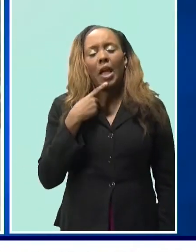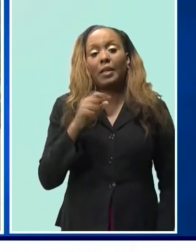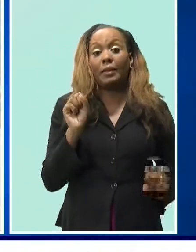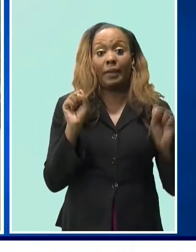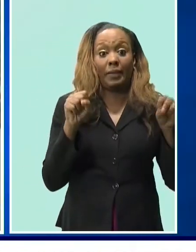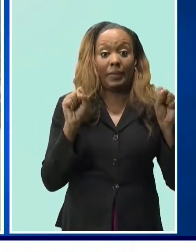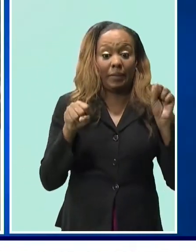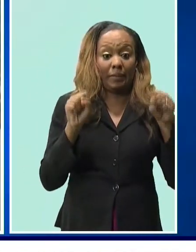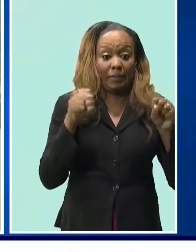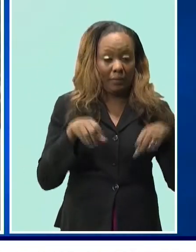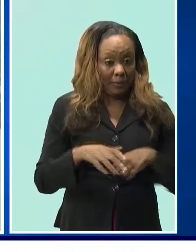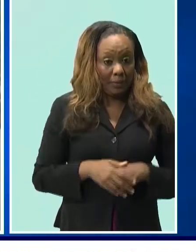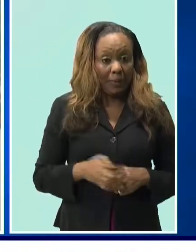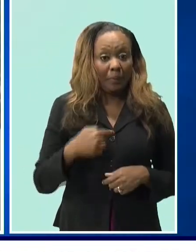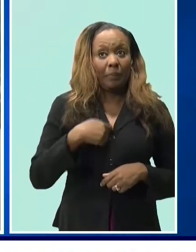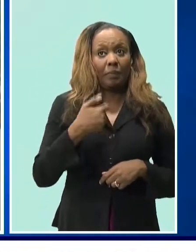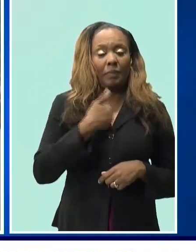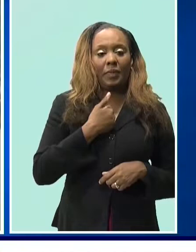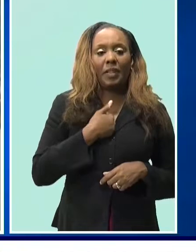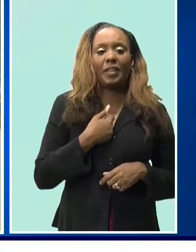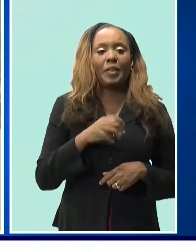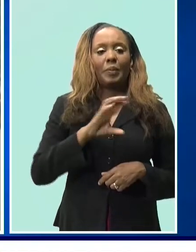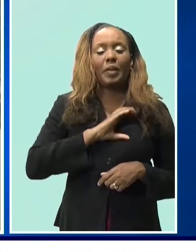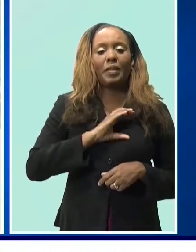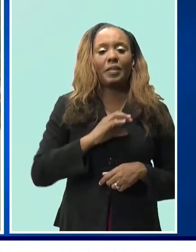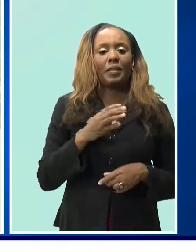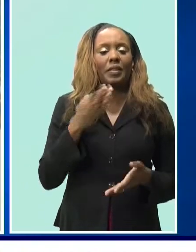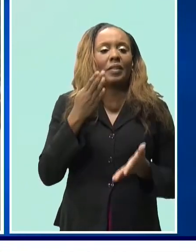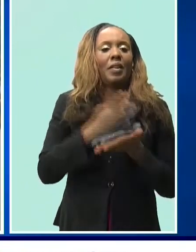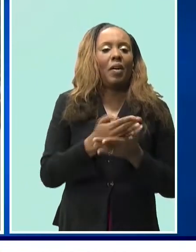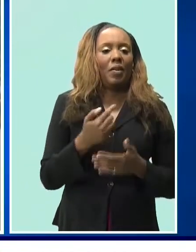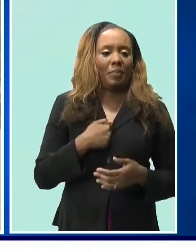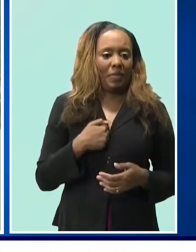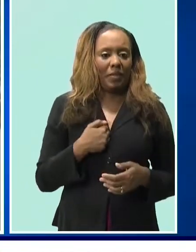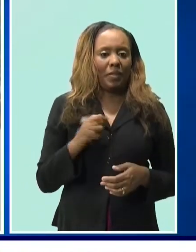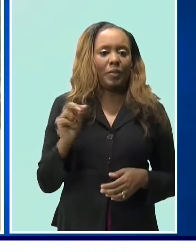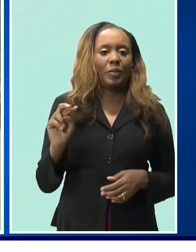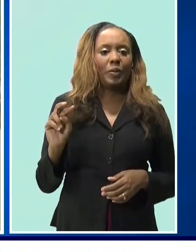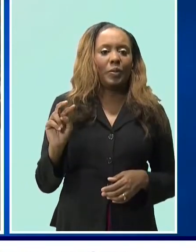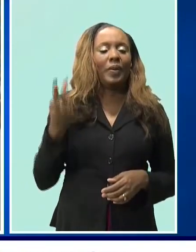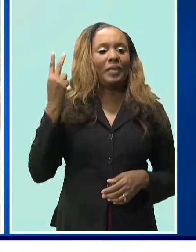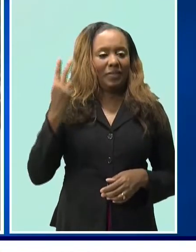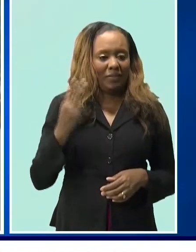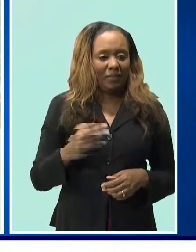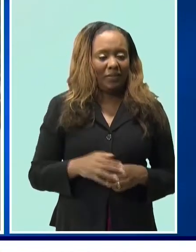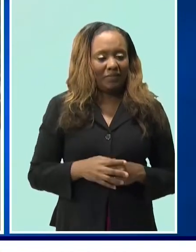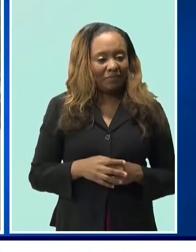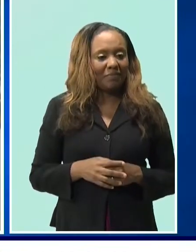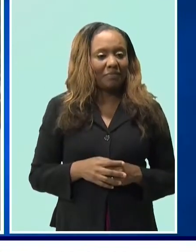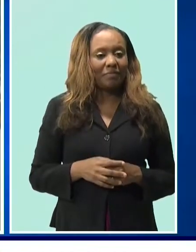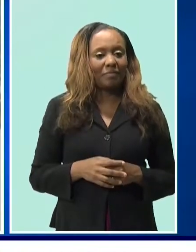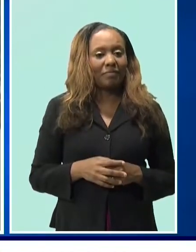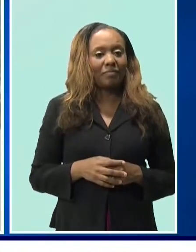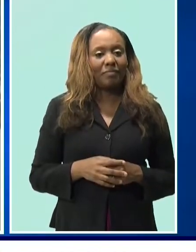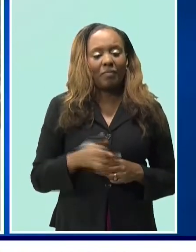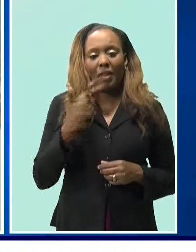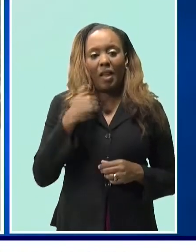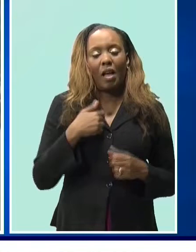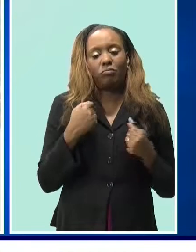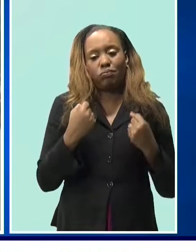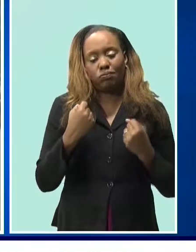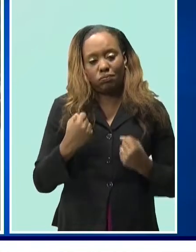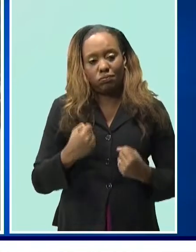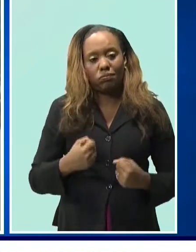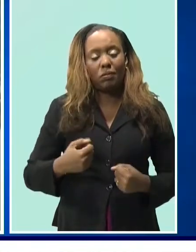yes. I myself have been stopped and challenged twice by police officers in terms of being on the road, and